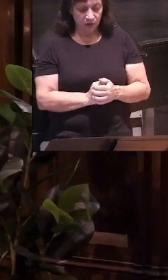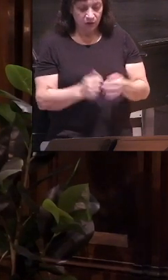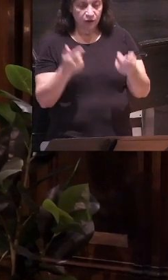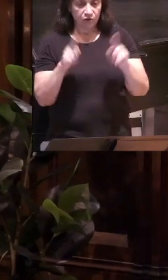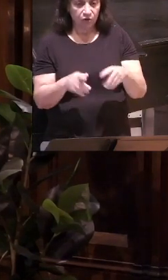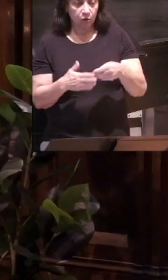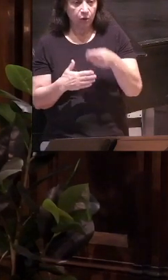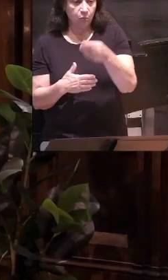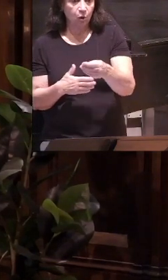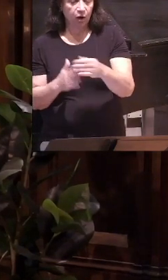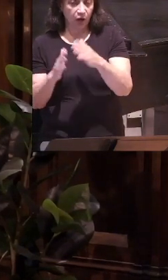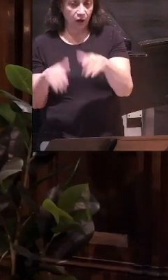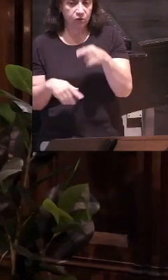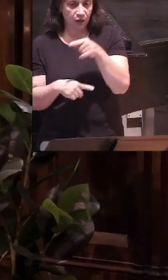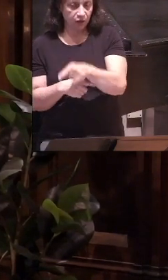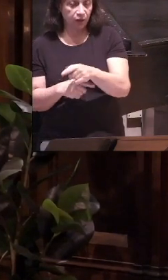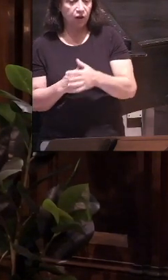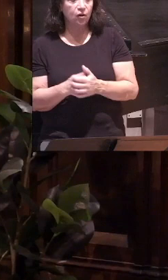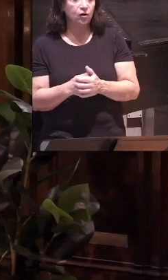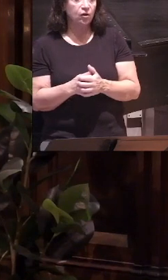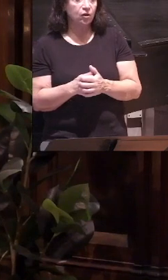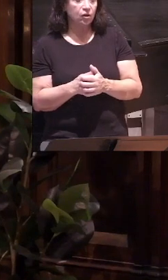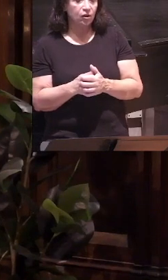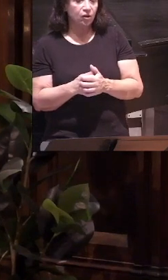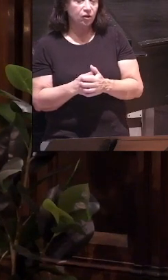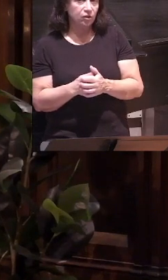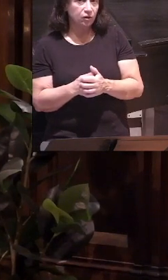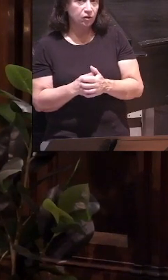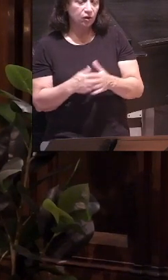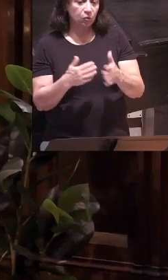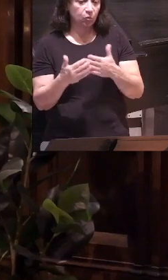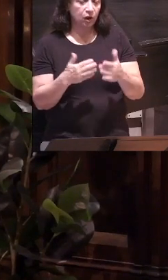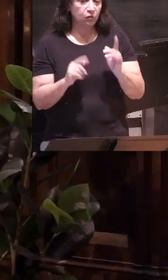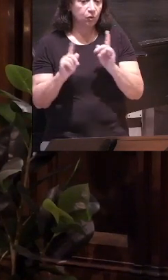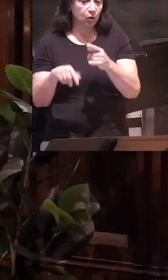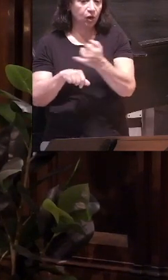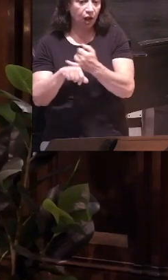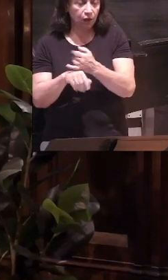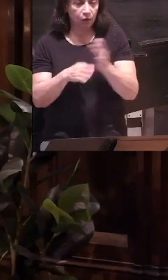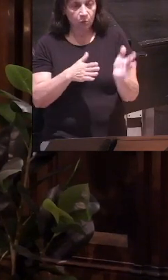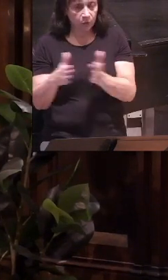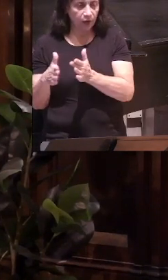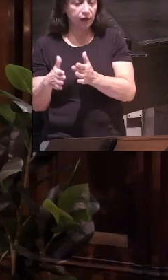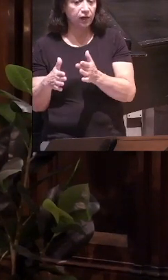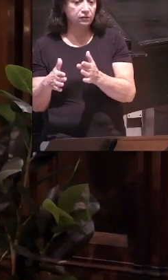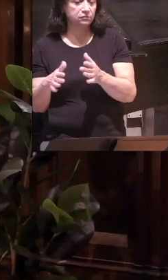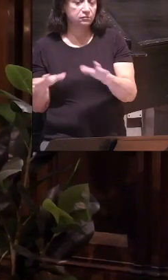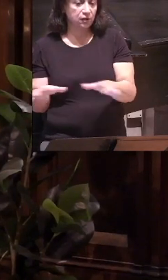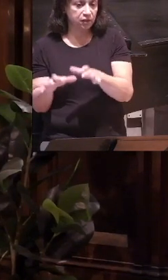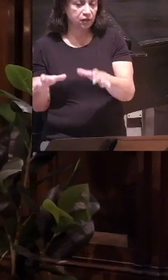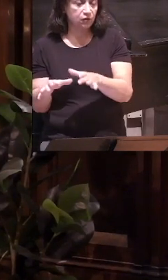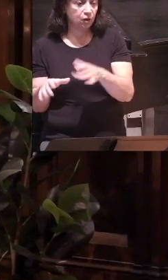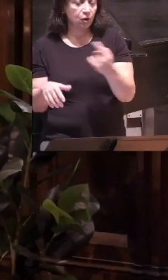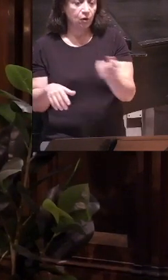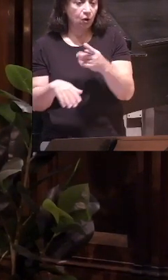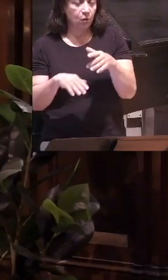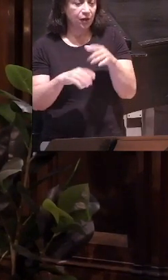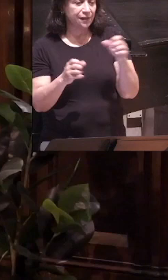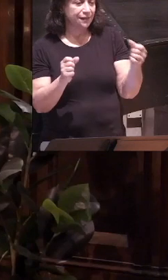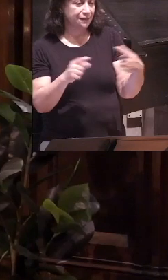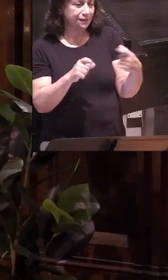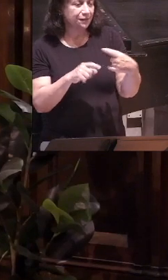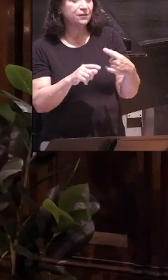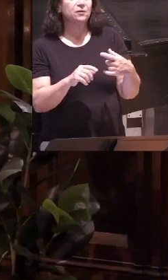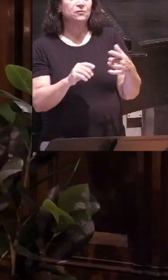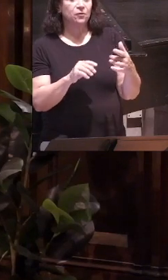we ended up purchasing a home there. And you know, whenever we were on island or were planning to be on island, you know, we would always email or text each